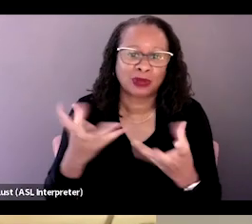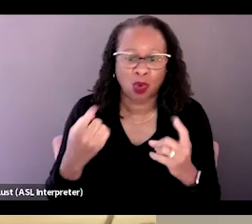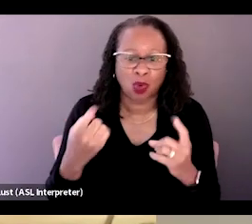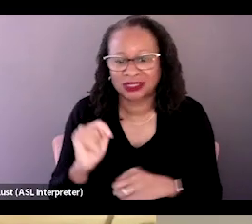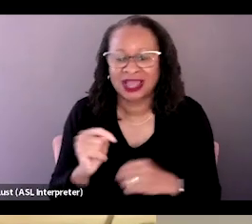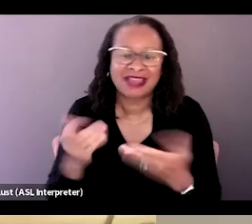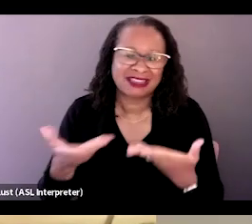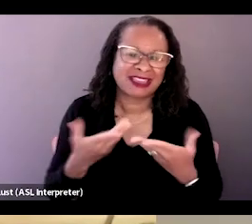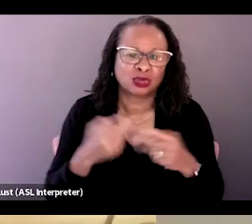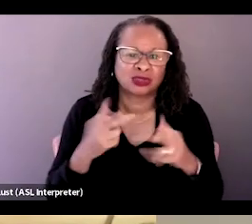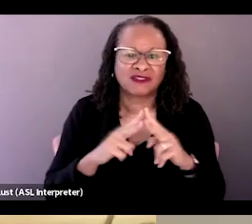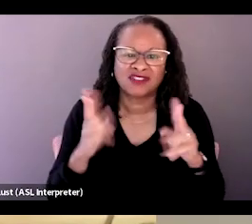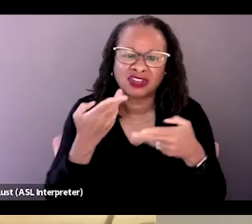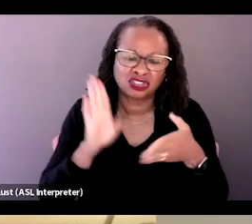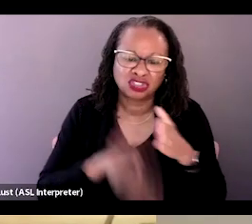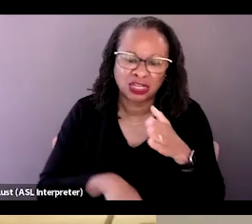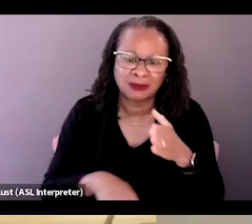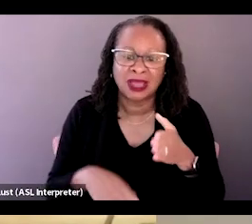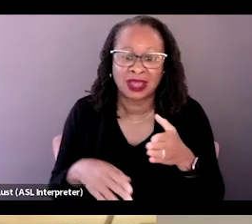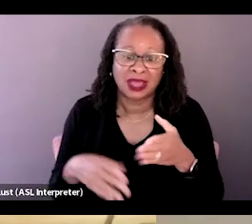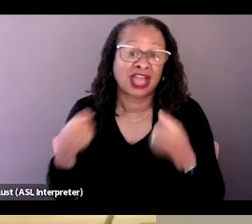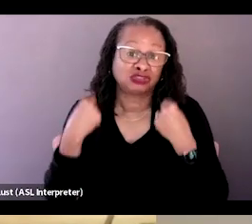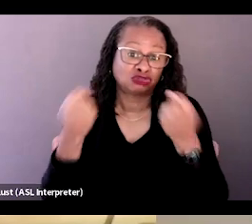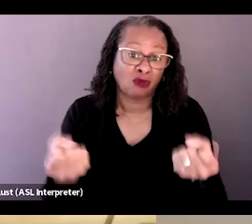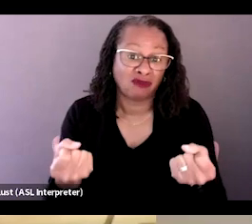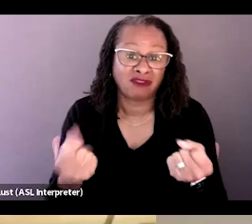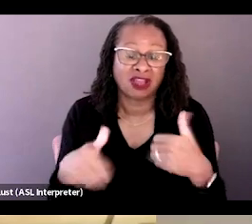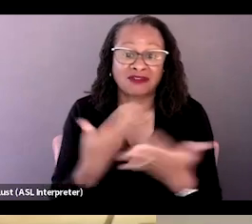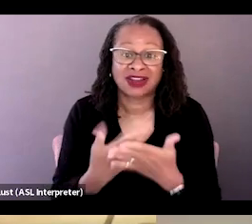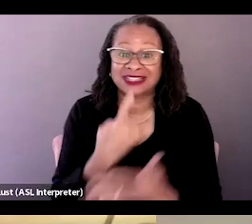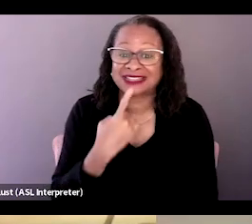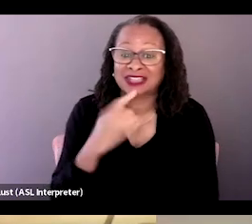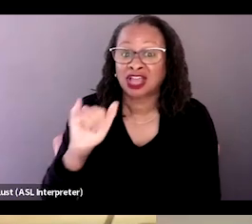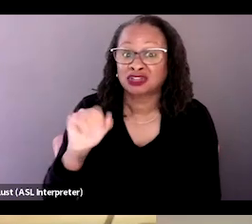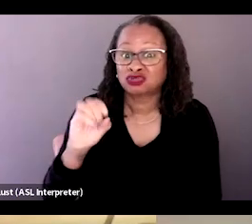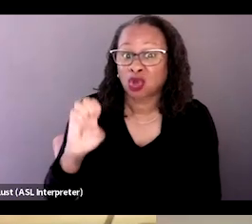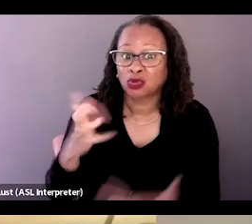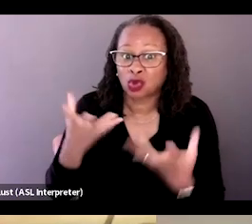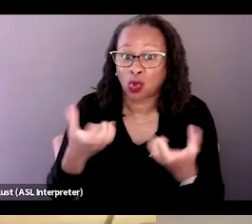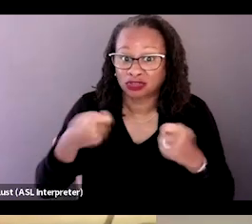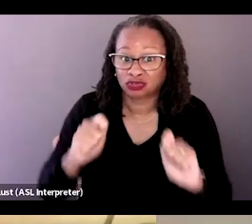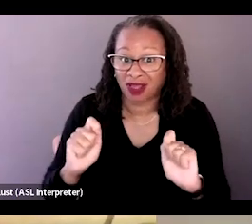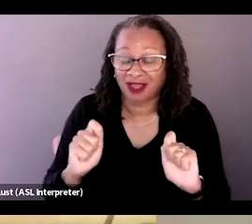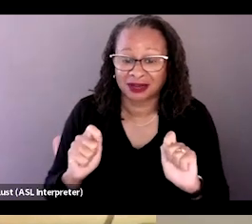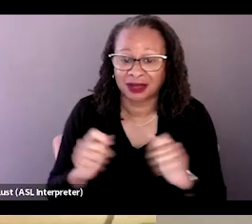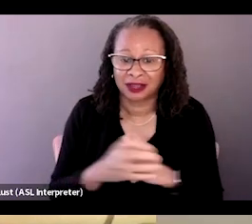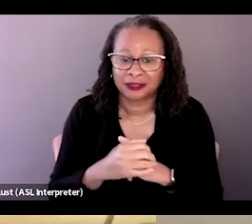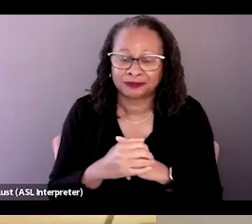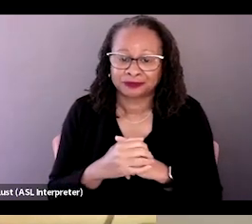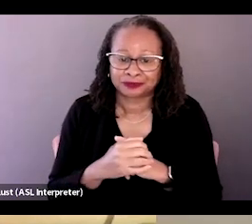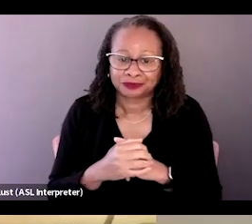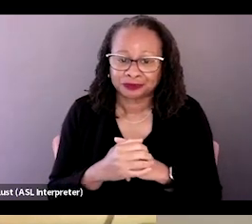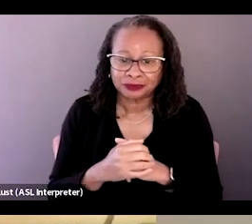And I brought it there, and I said, Joe, do you want to give it a try? And it was actually not even